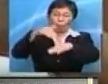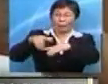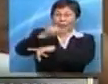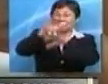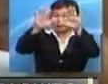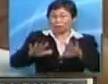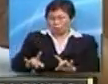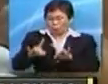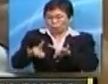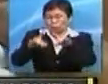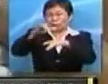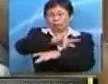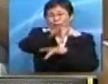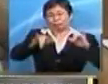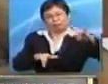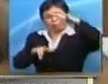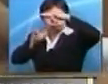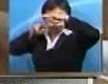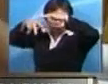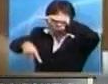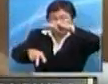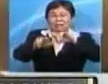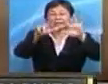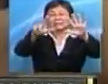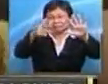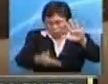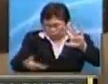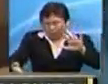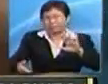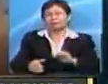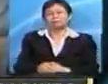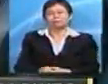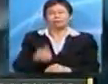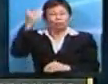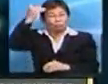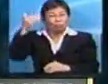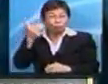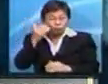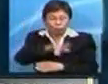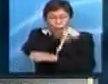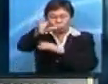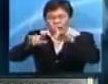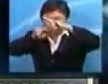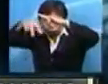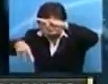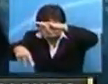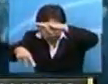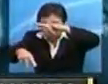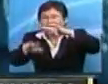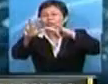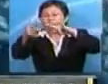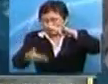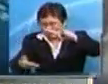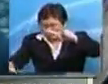an Australian P3 Orion made visual sighting of 7 potential objects. A Korean P3 Orion also made visuals of